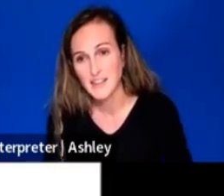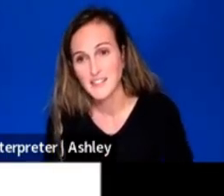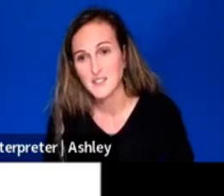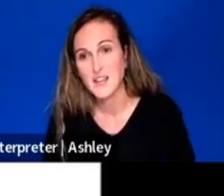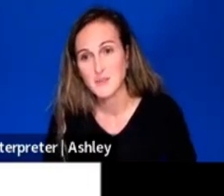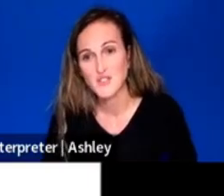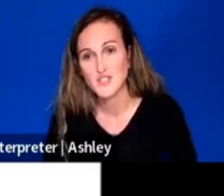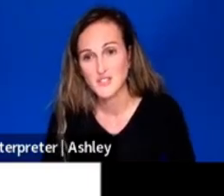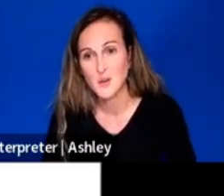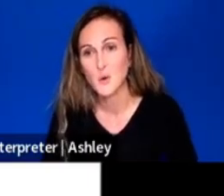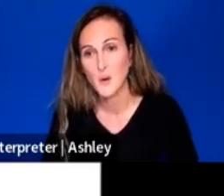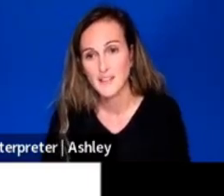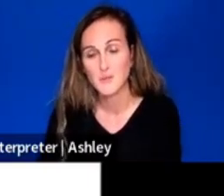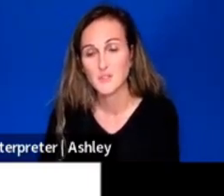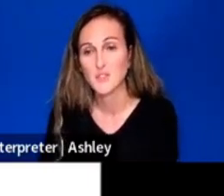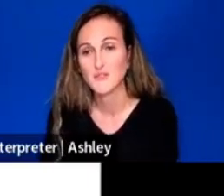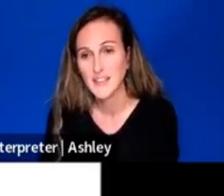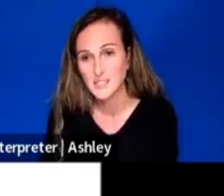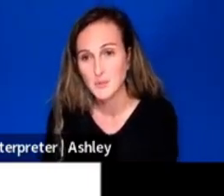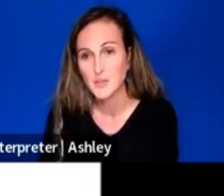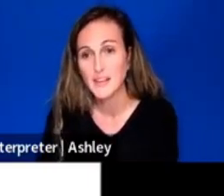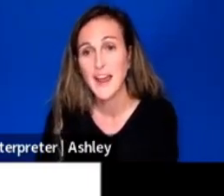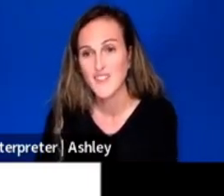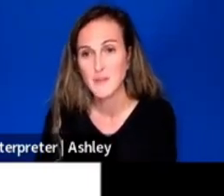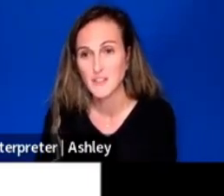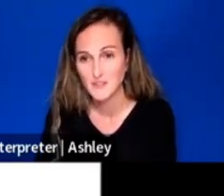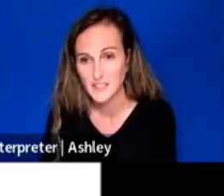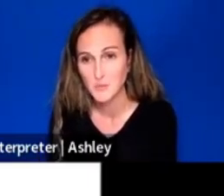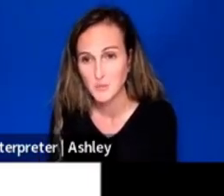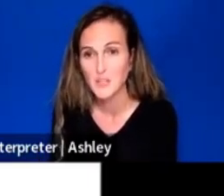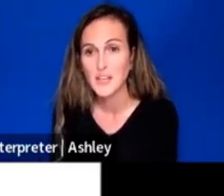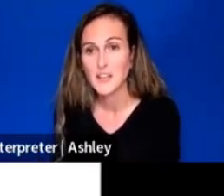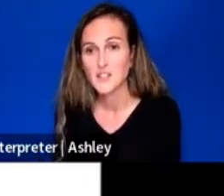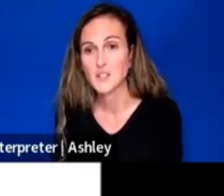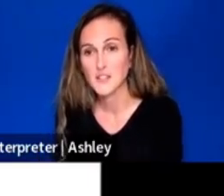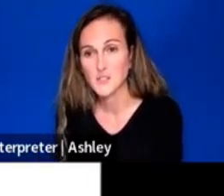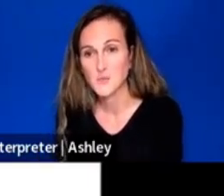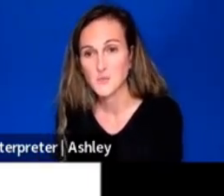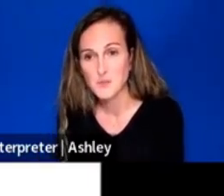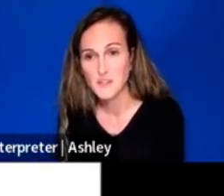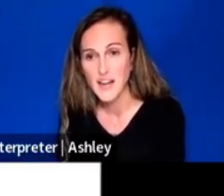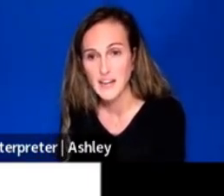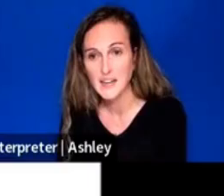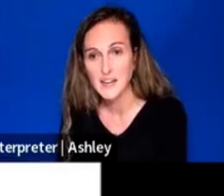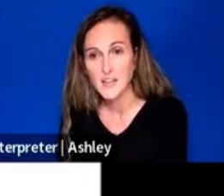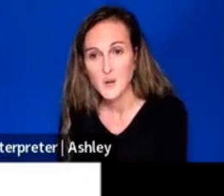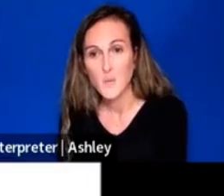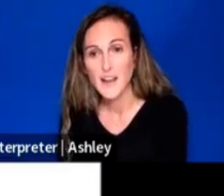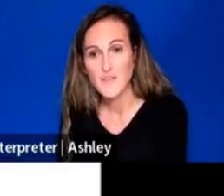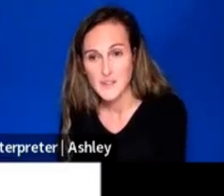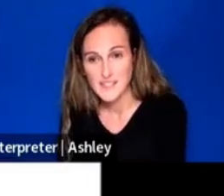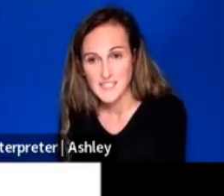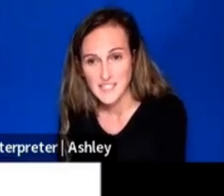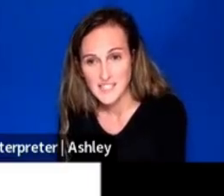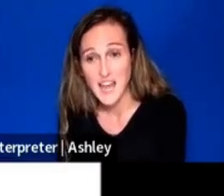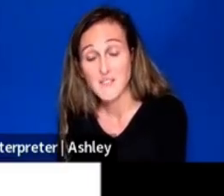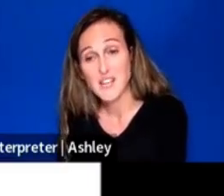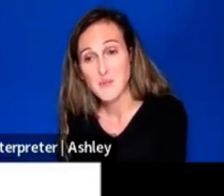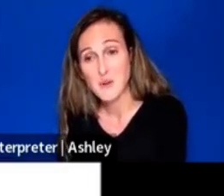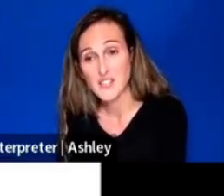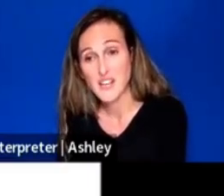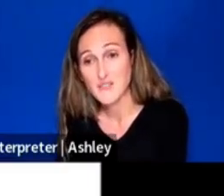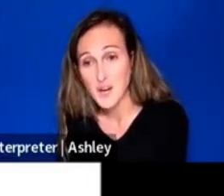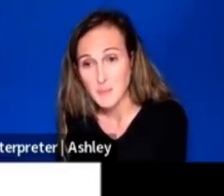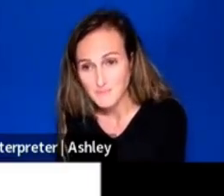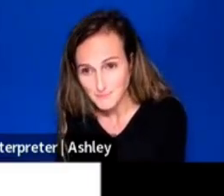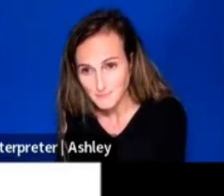might need. So that was just so great. They were so flexible and have been flexible to, as well as providing whatever is needed to have a deaf